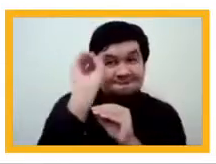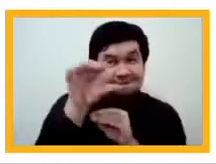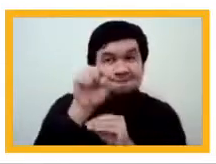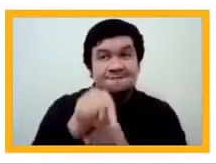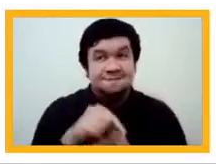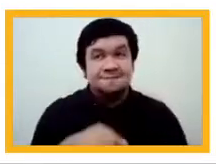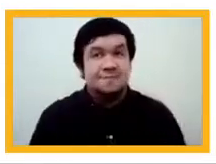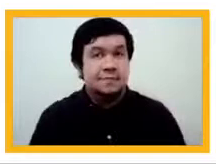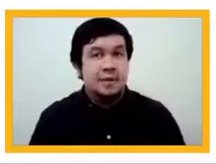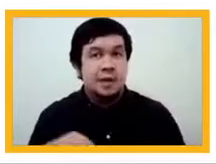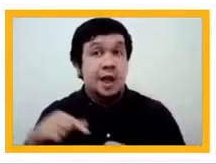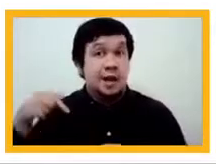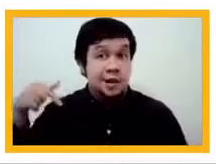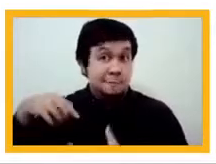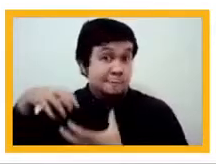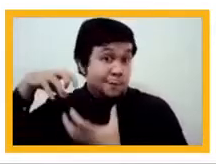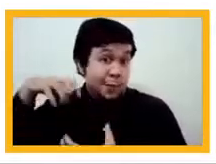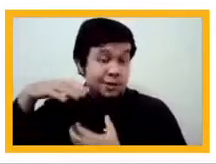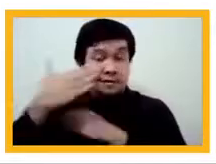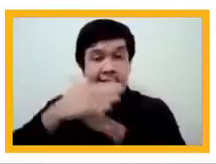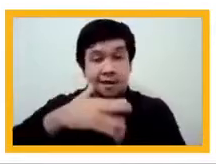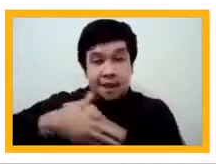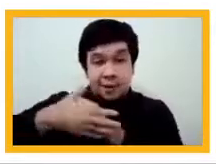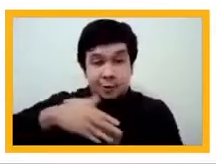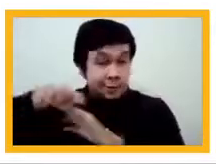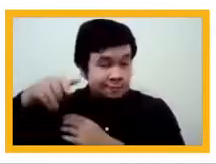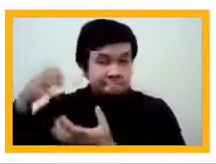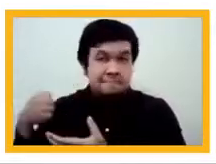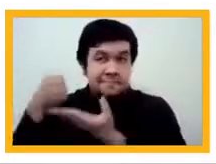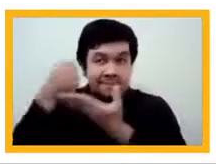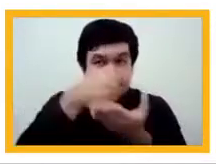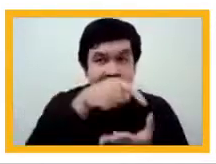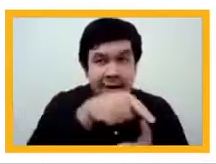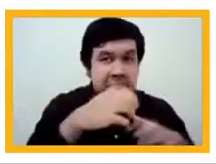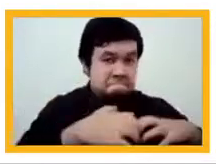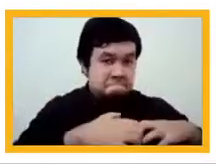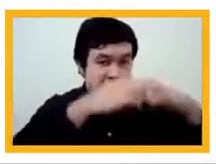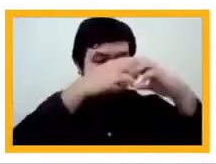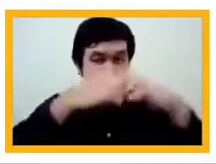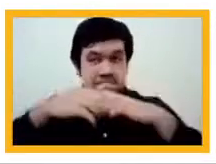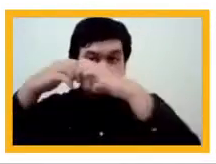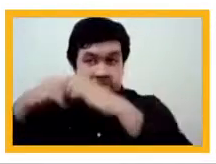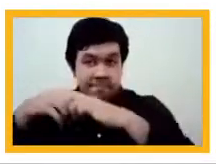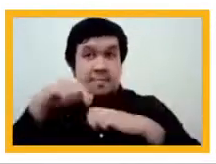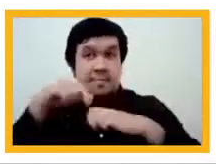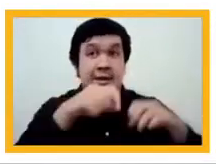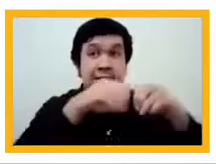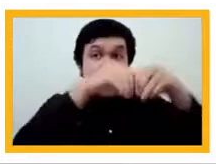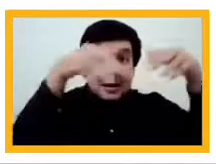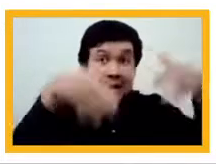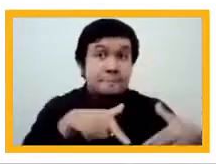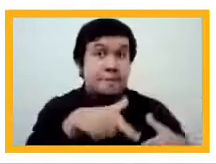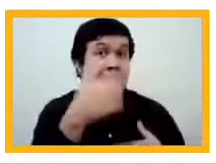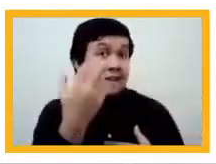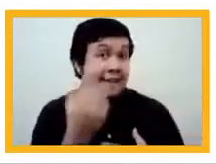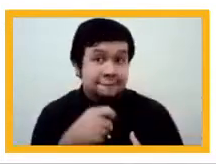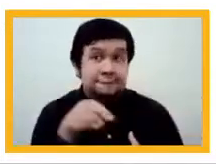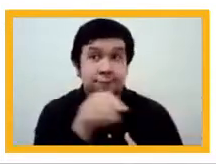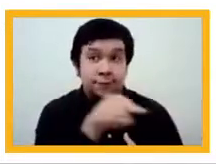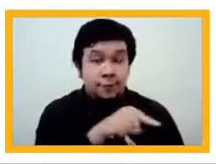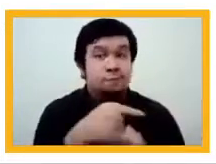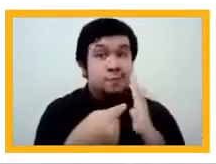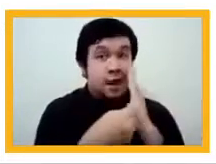for education, building infrastructure first, and then next stage is supporting contents